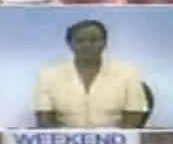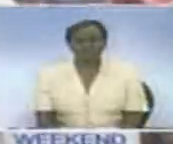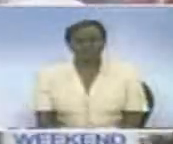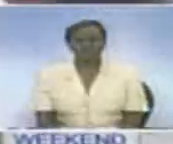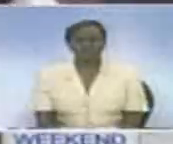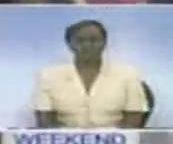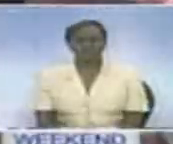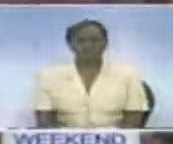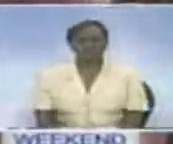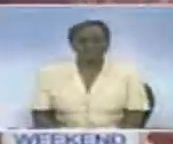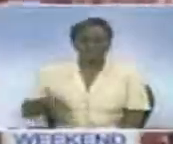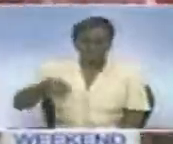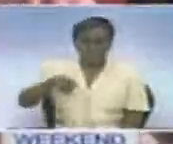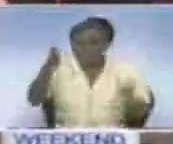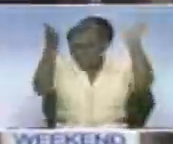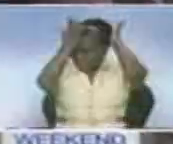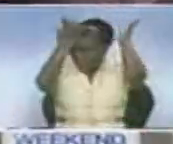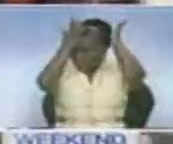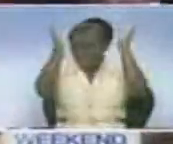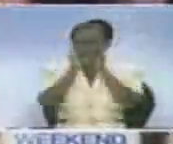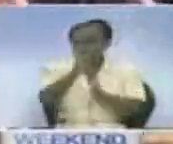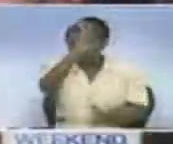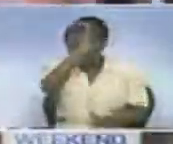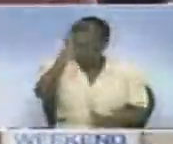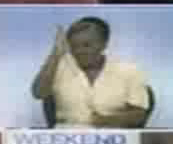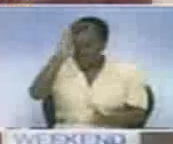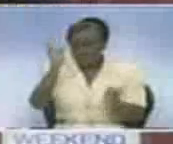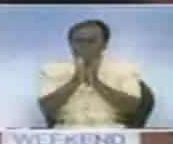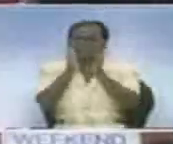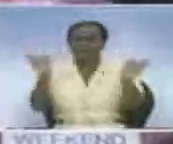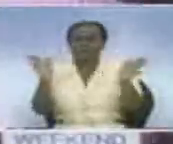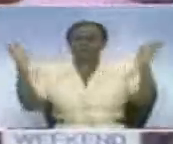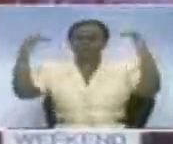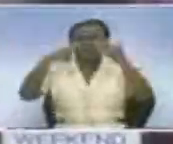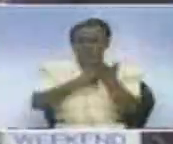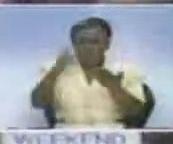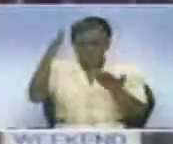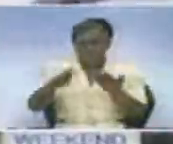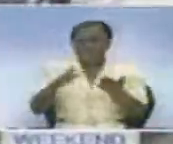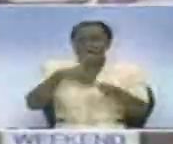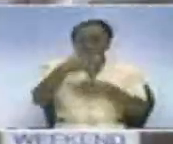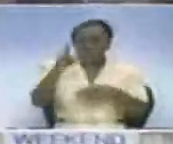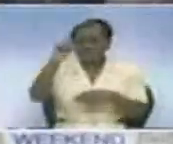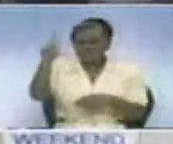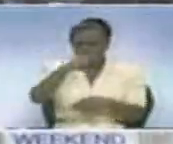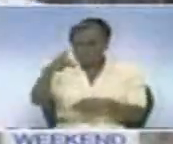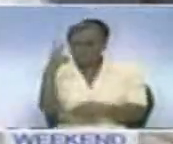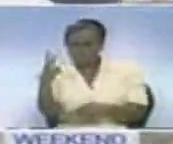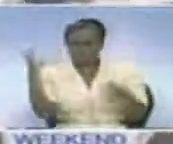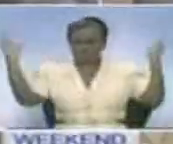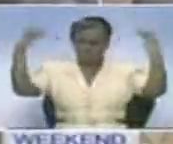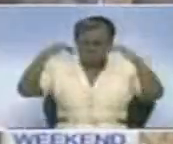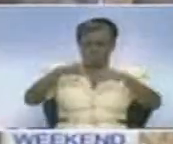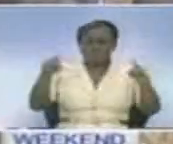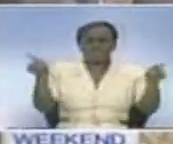They trooped to Kakamega and Bungoma counties, the only public engagements they had this week after cancelling two of their rallies. As if